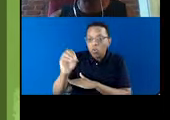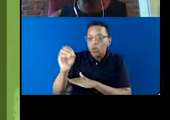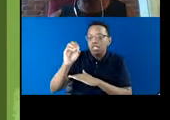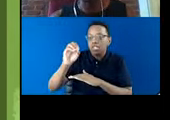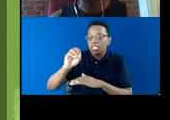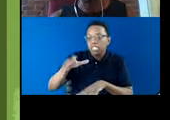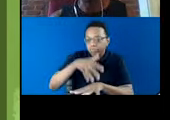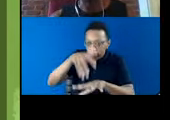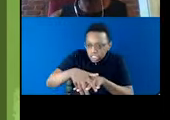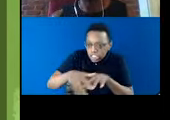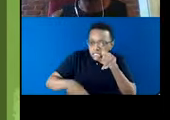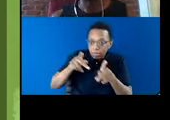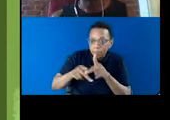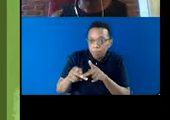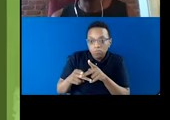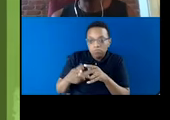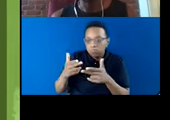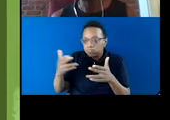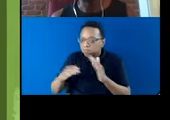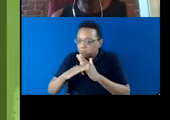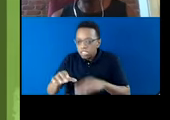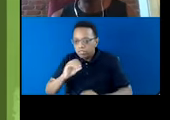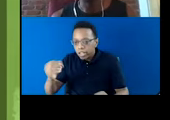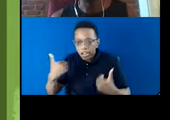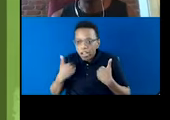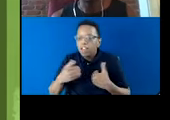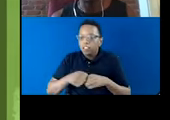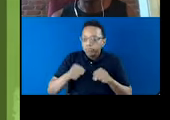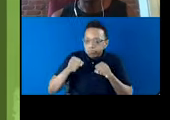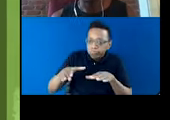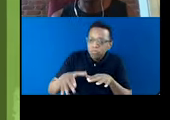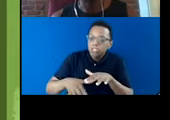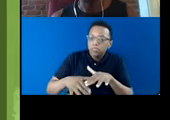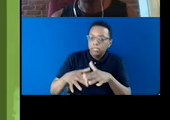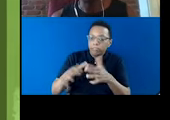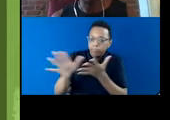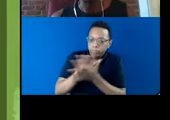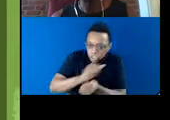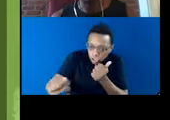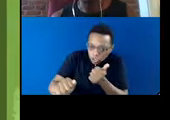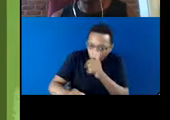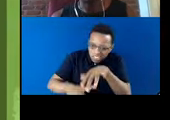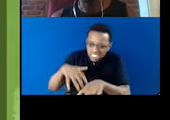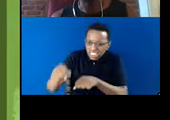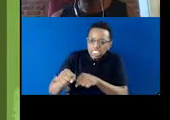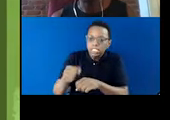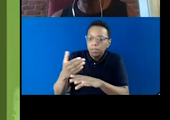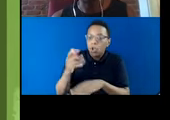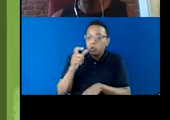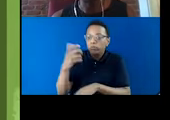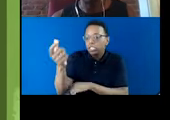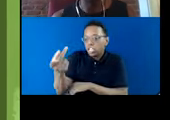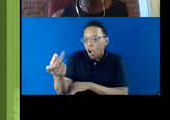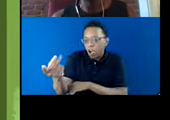famous paintings of the conquest of the conquistadores related by Peter Martyr in Decades in the New